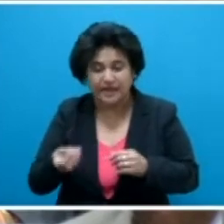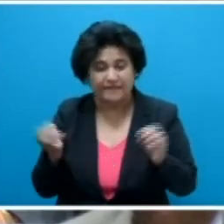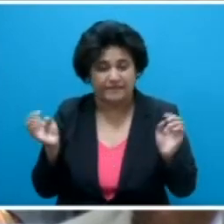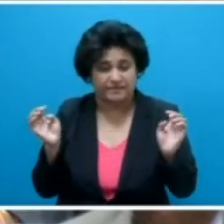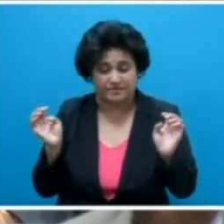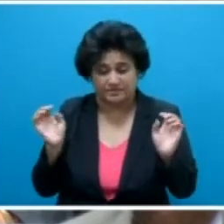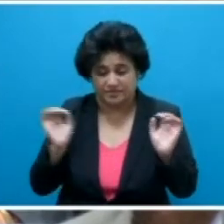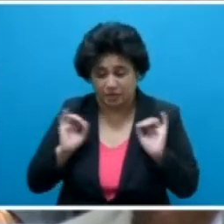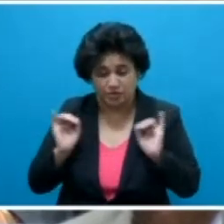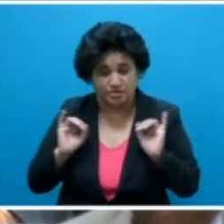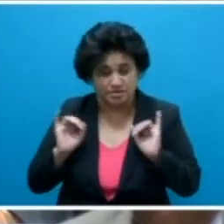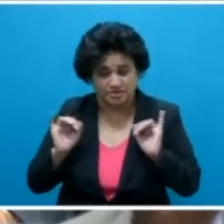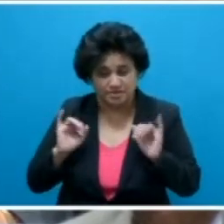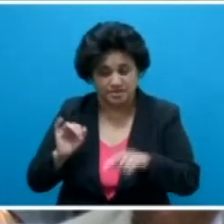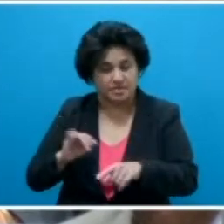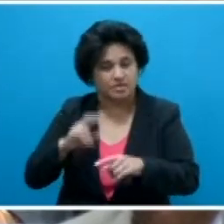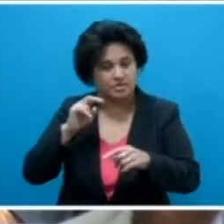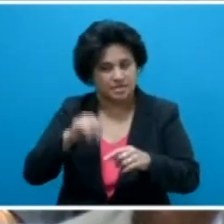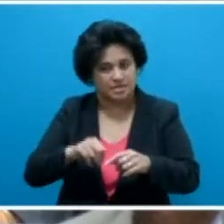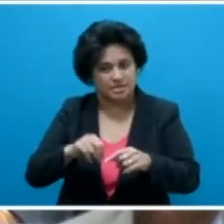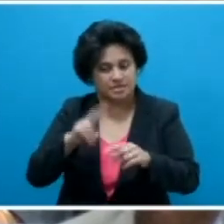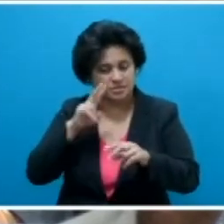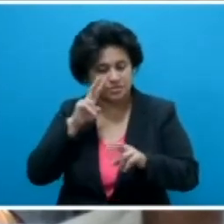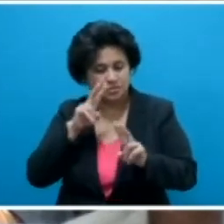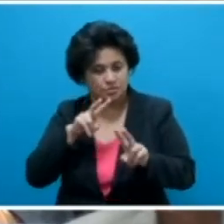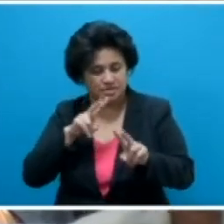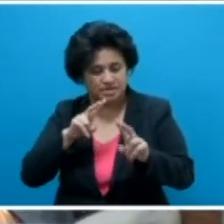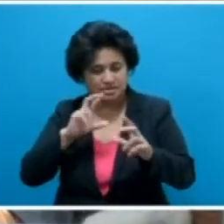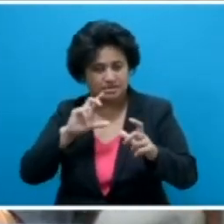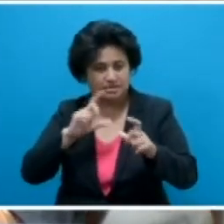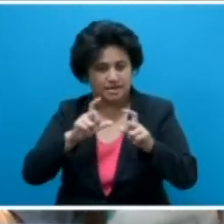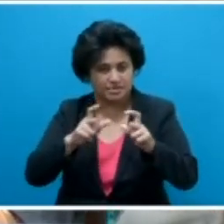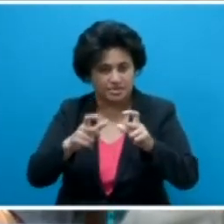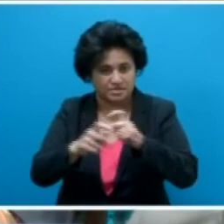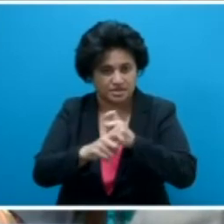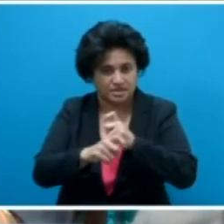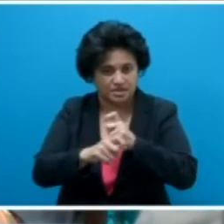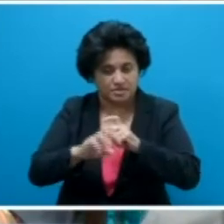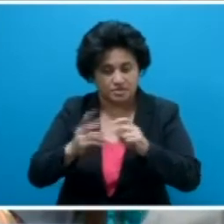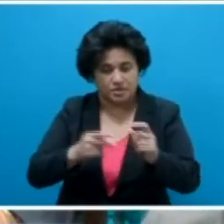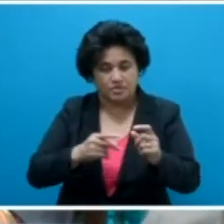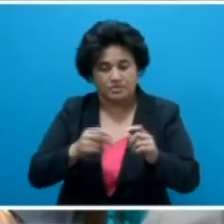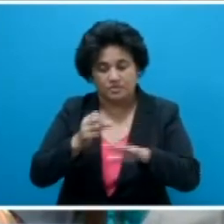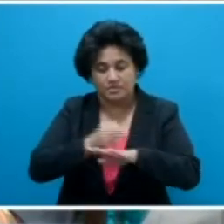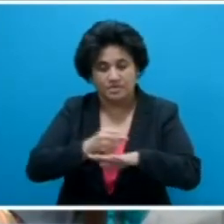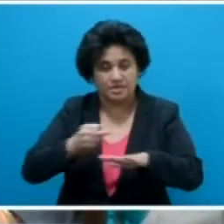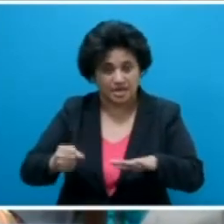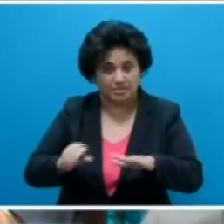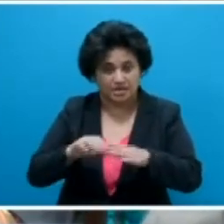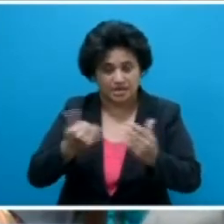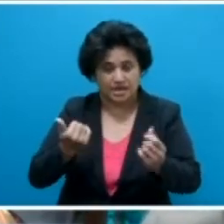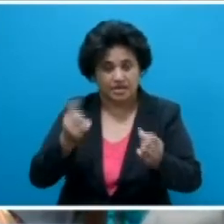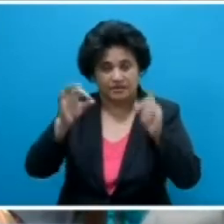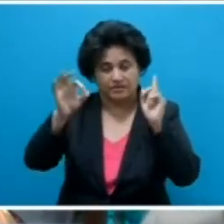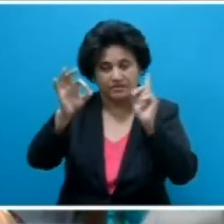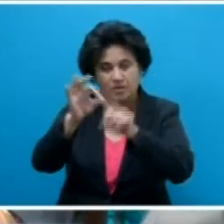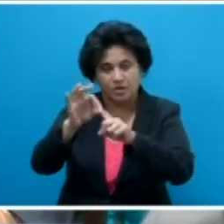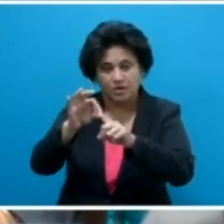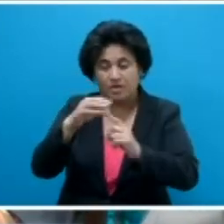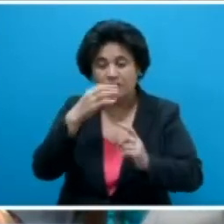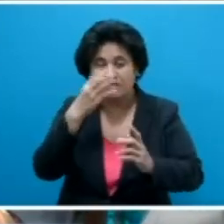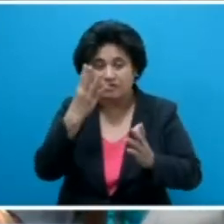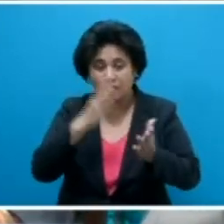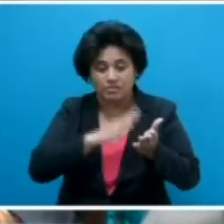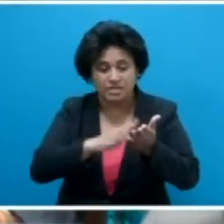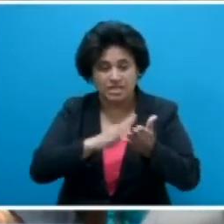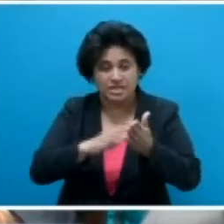climate change, the Fijian government has now increased our tree planting target from 4 million trees in 4 years